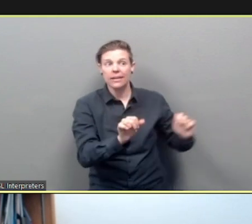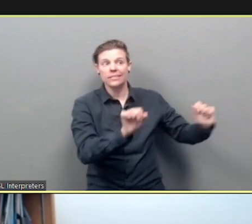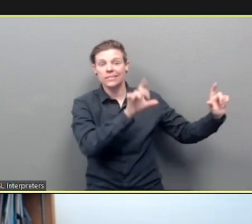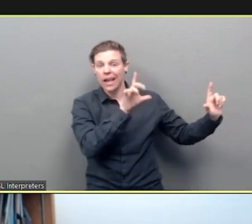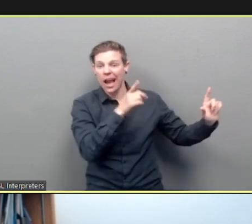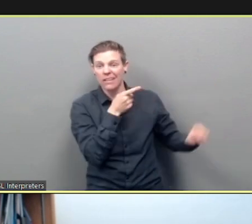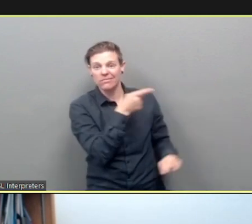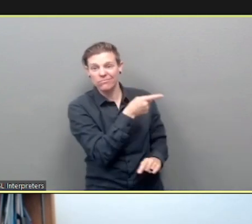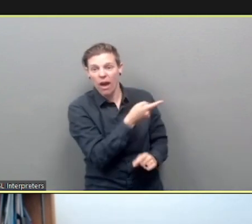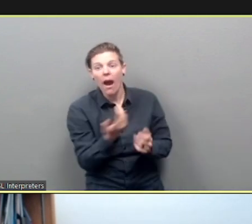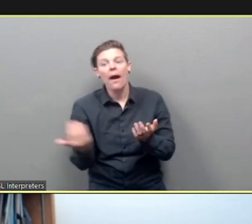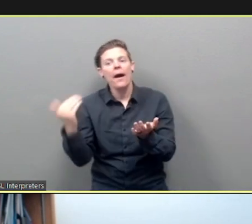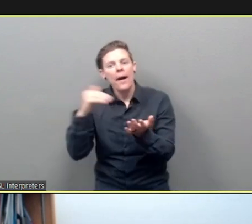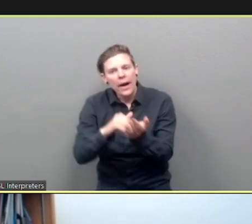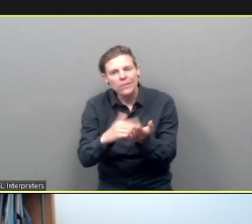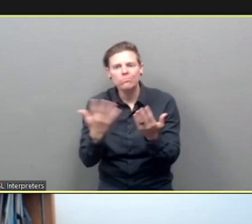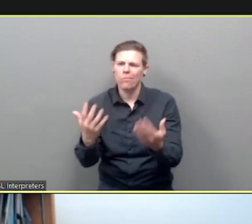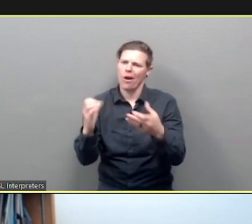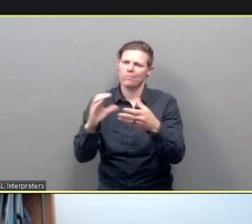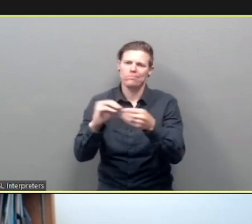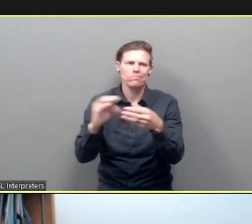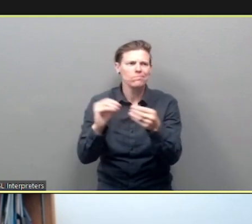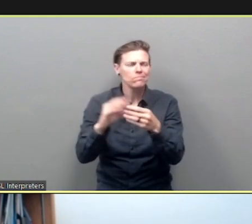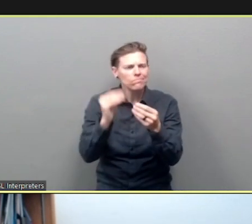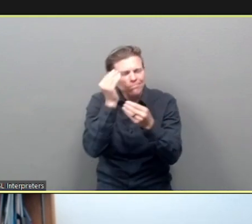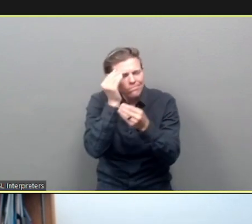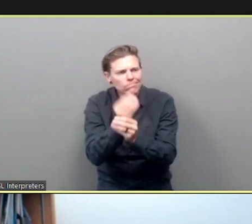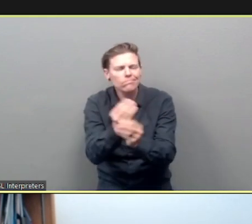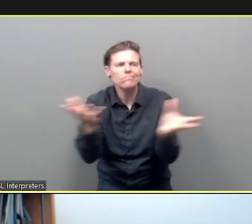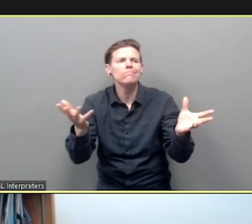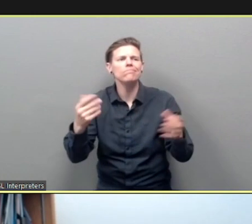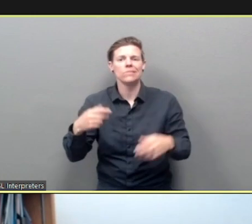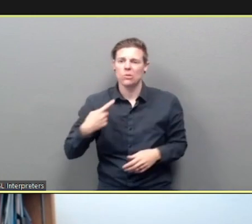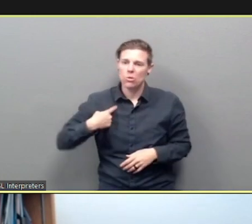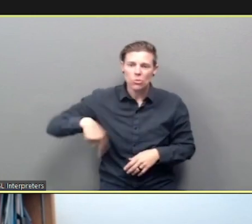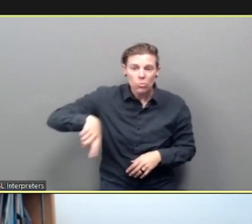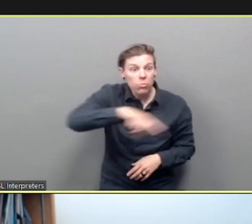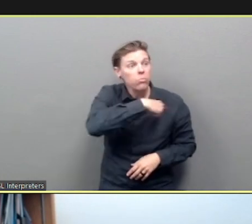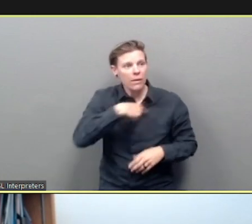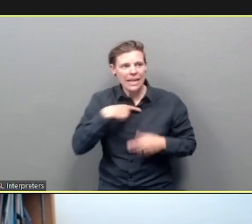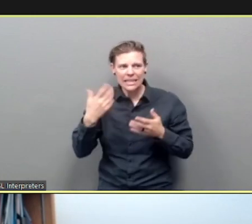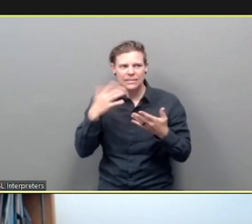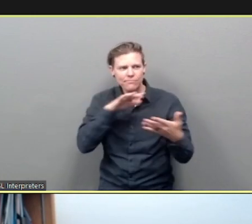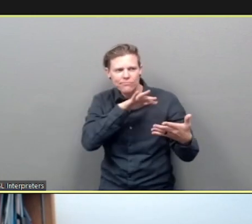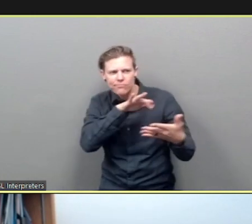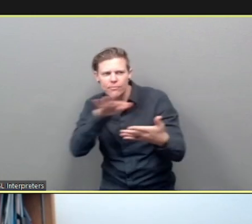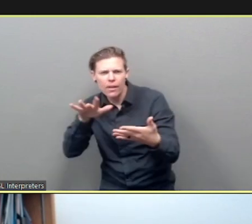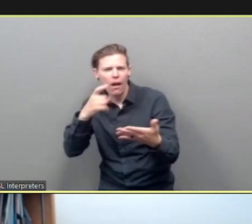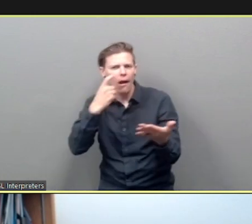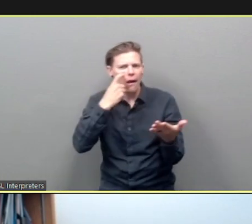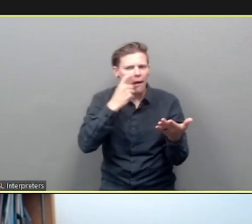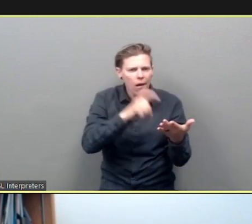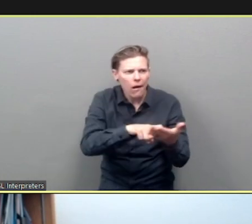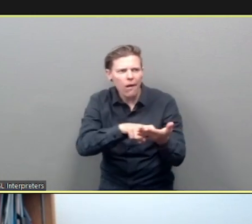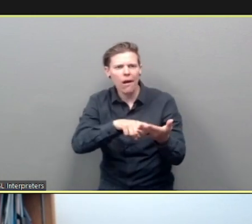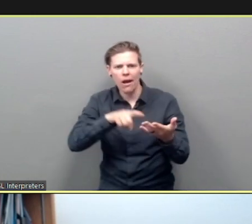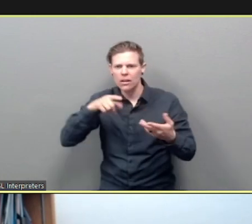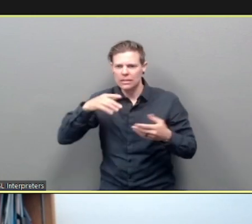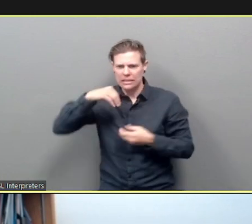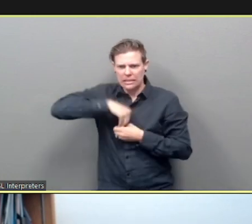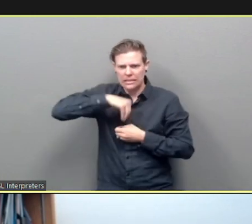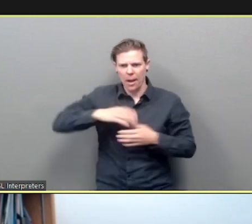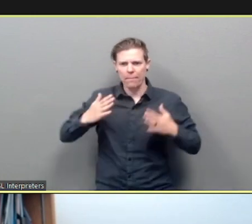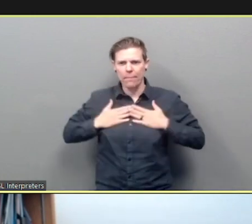so we conduct genomic surveillance in New Mexico, and we